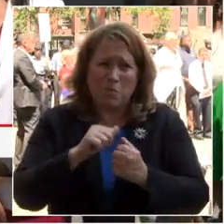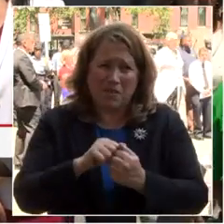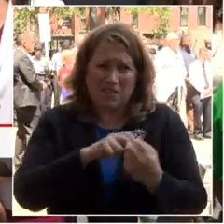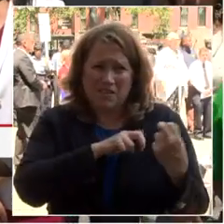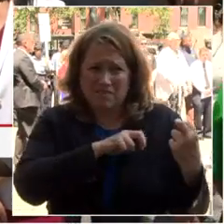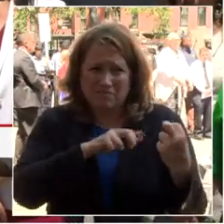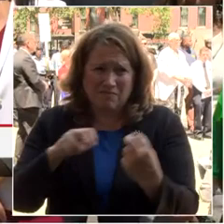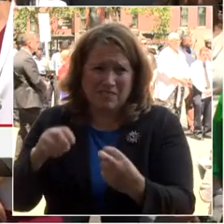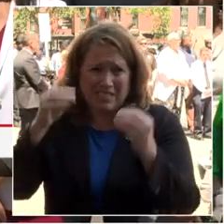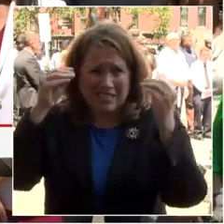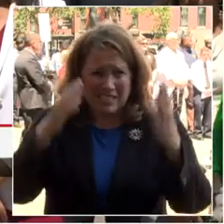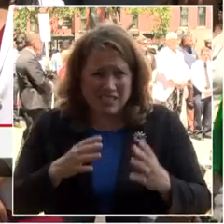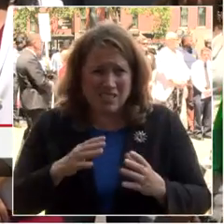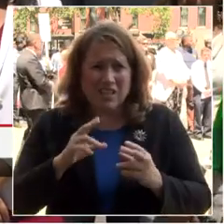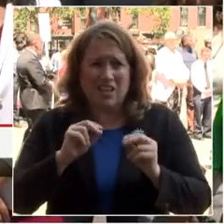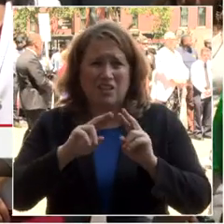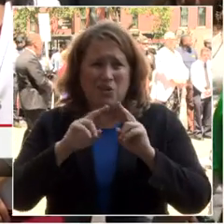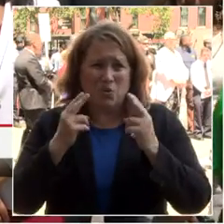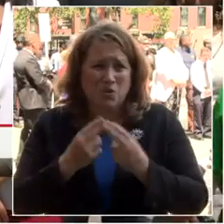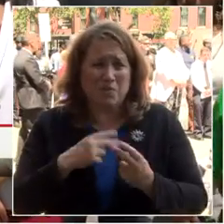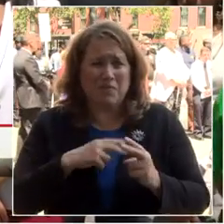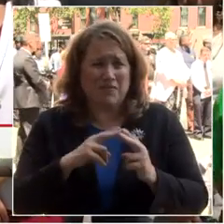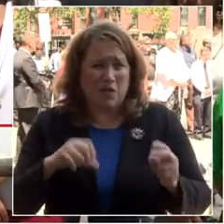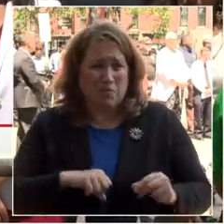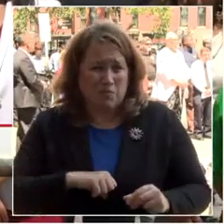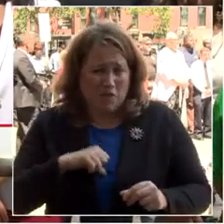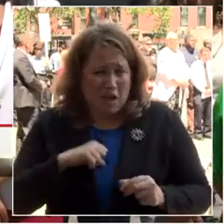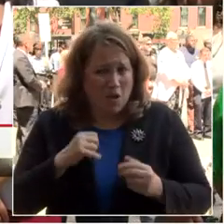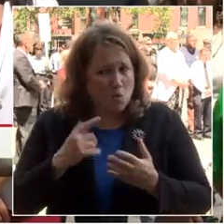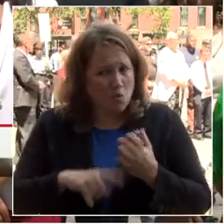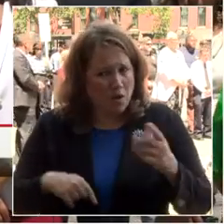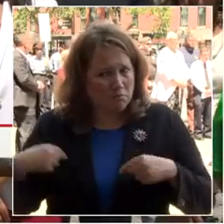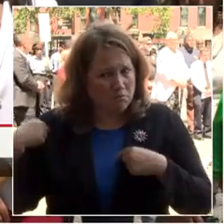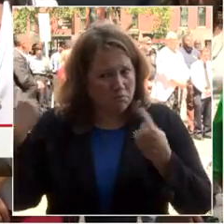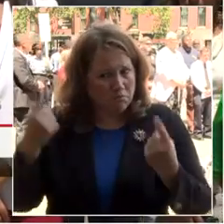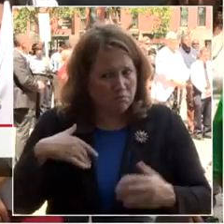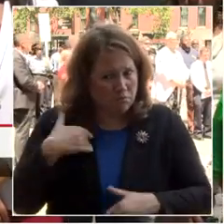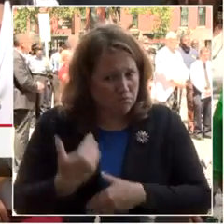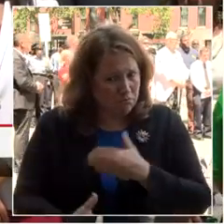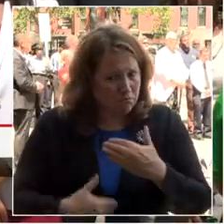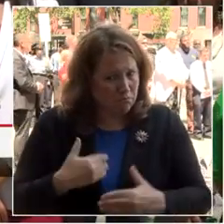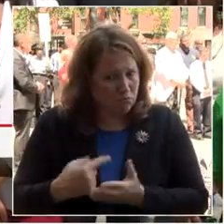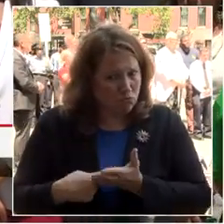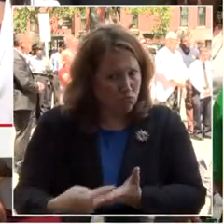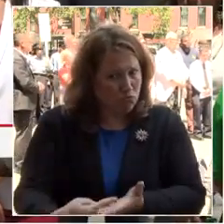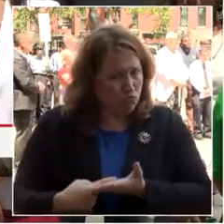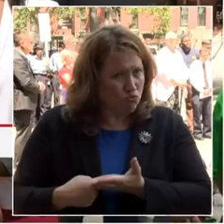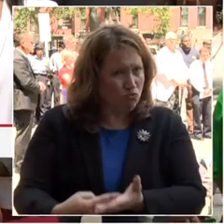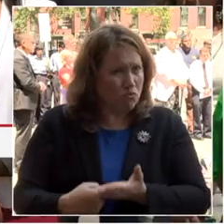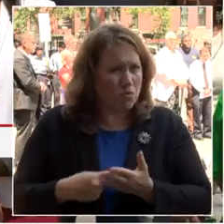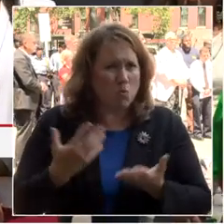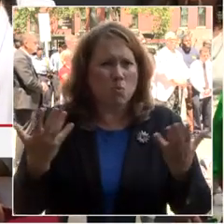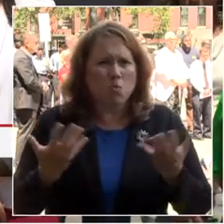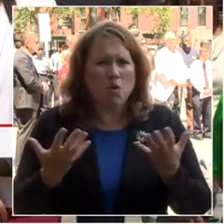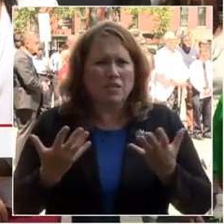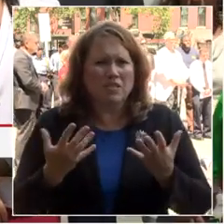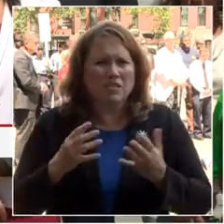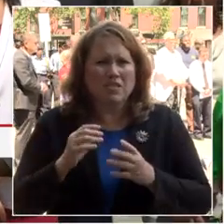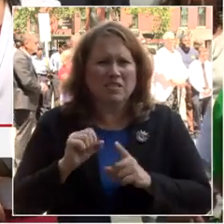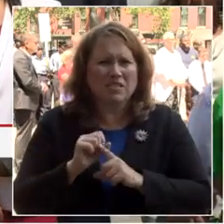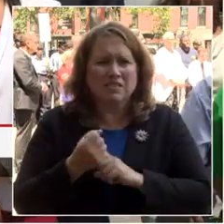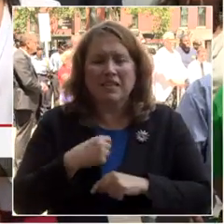I'm very proud of what we put on the table. What is on the table? Well, you know, I can't talk